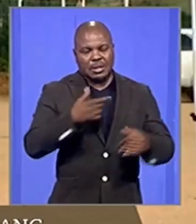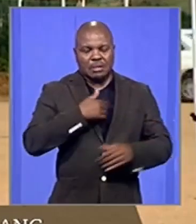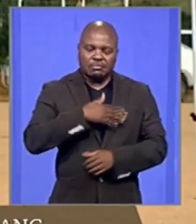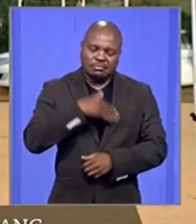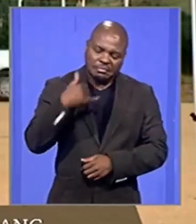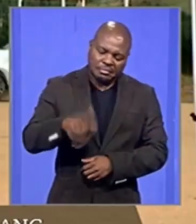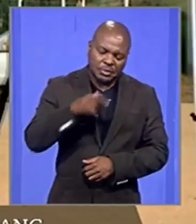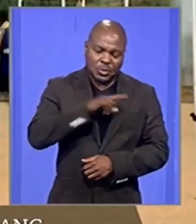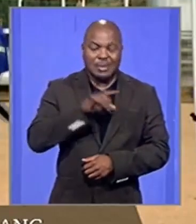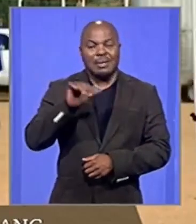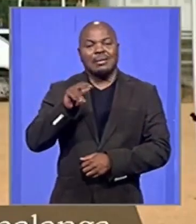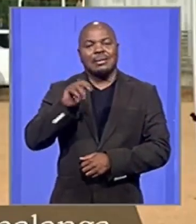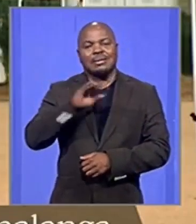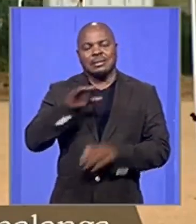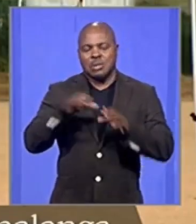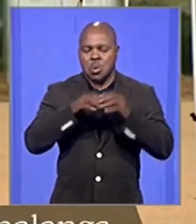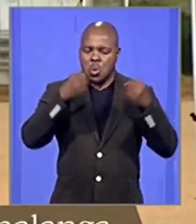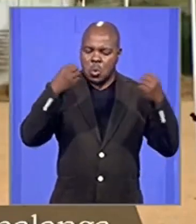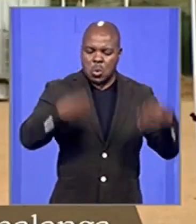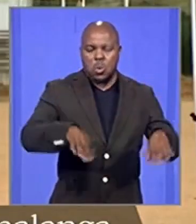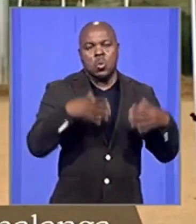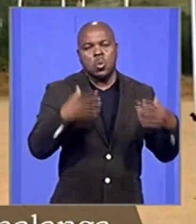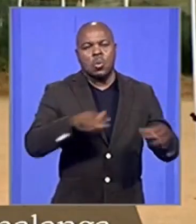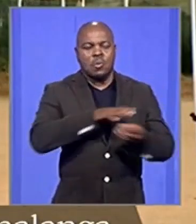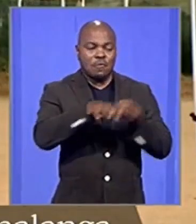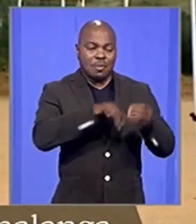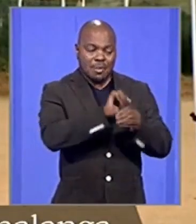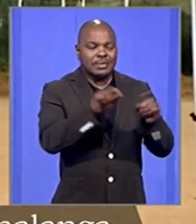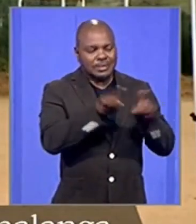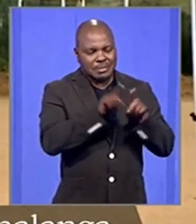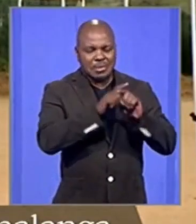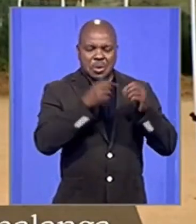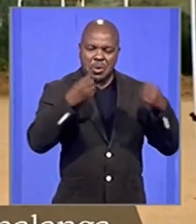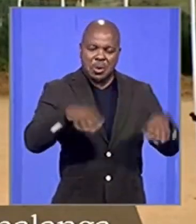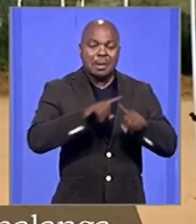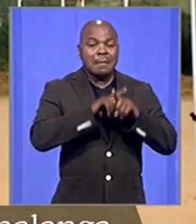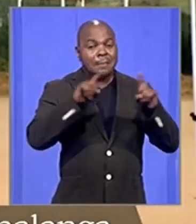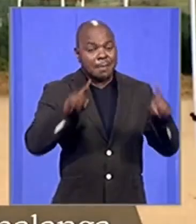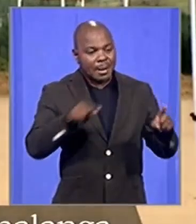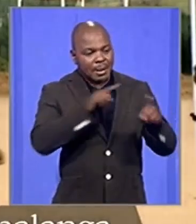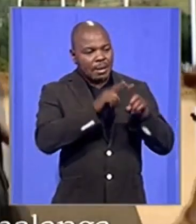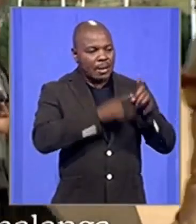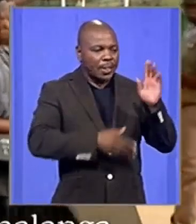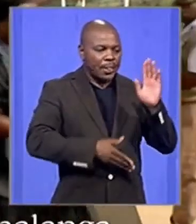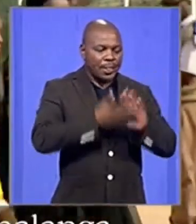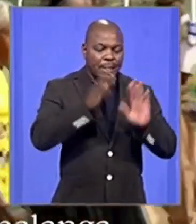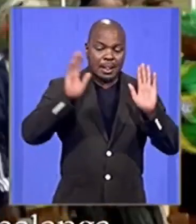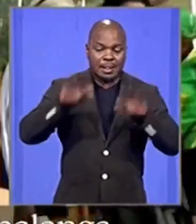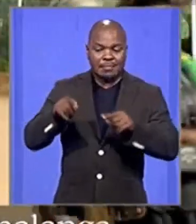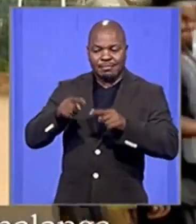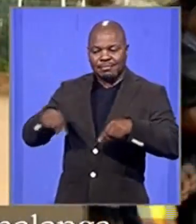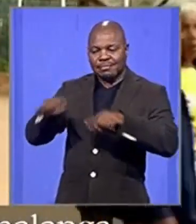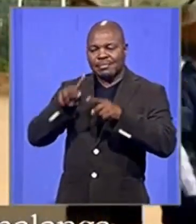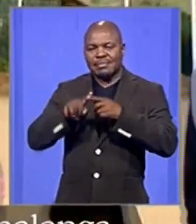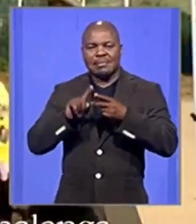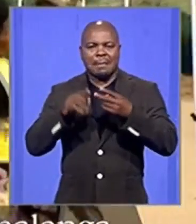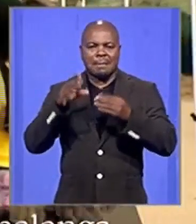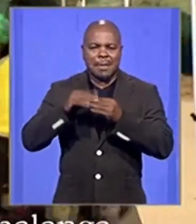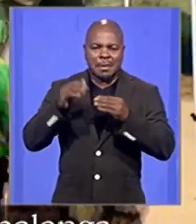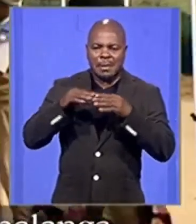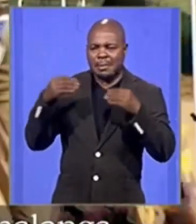kudu-kudu malapa a bona lositše kudu-kudu empa seo leng gore ba se šile mo fase together with their BC